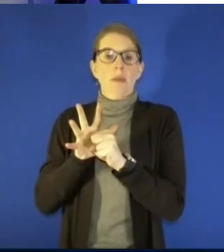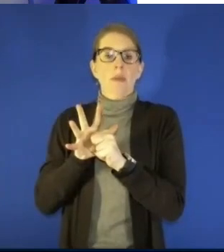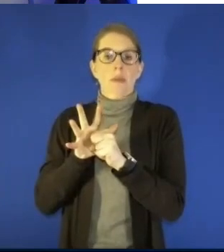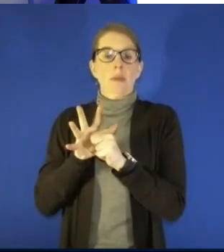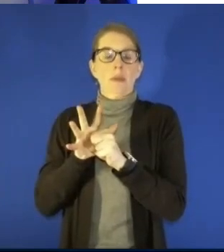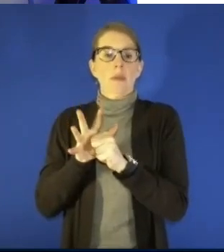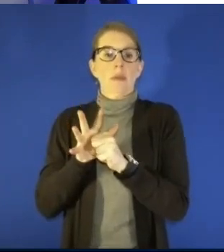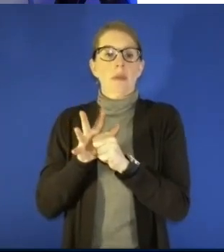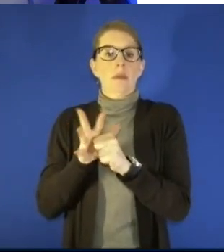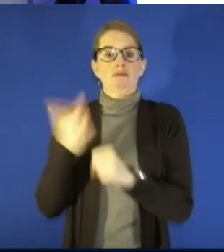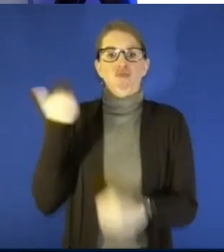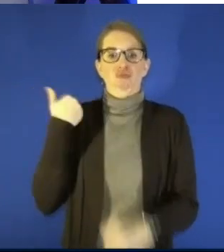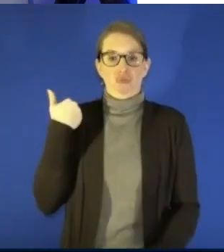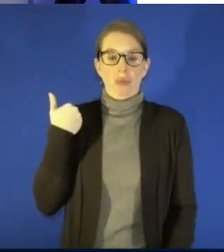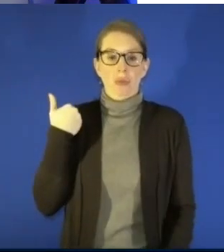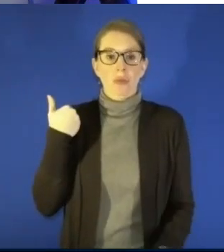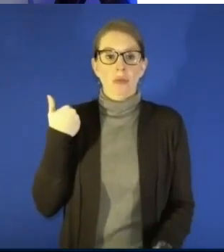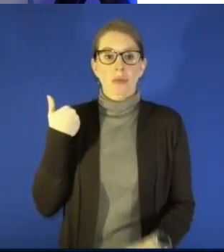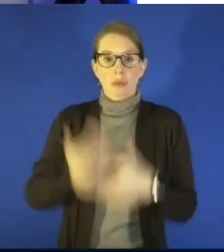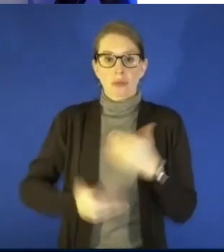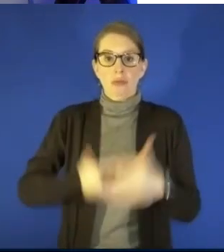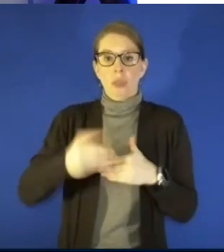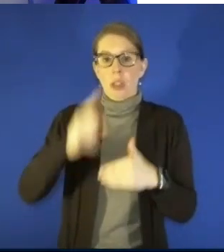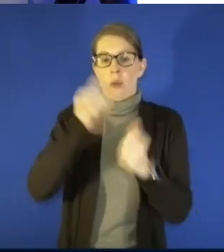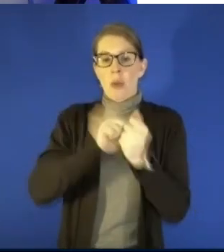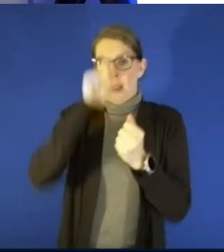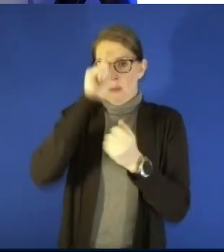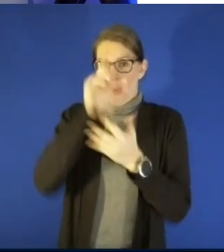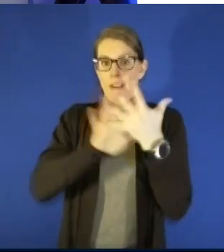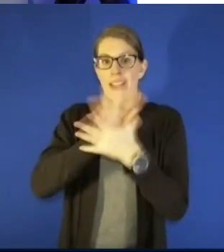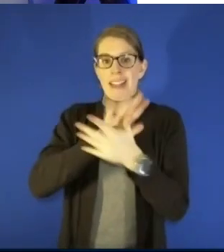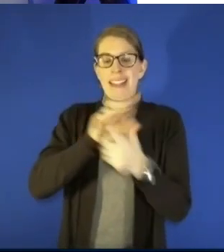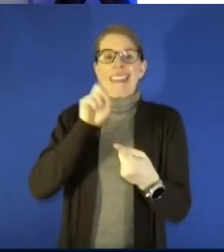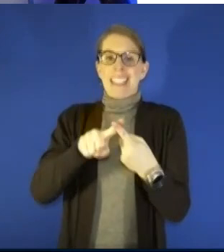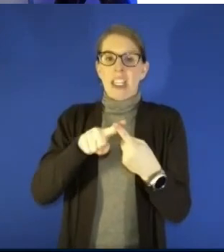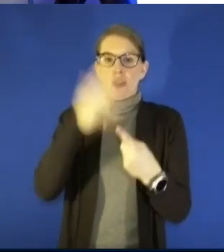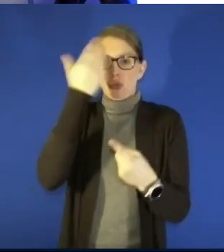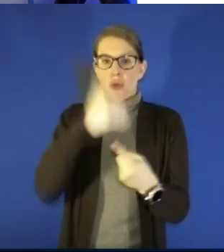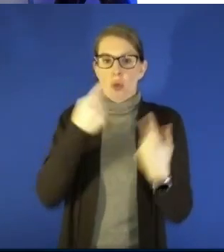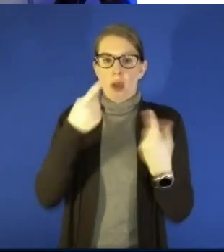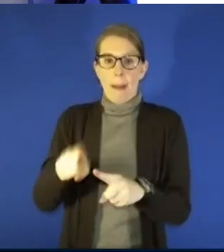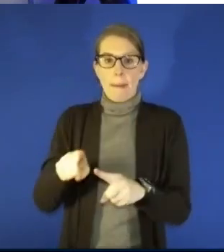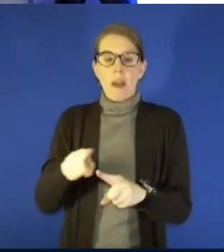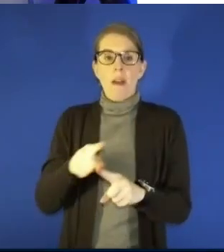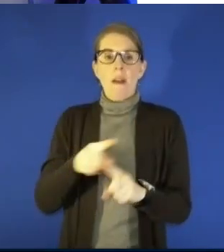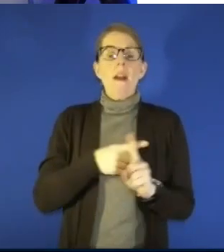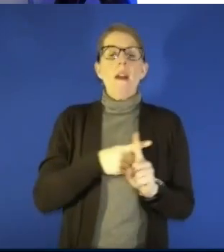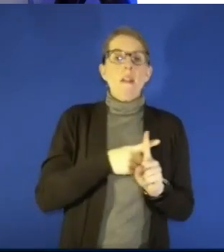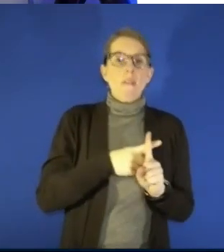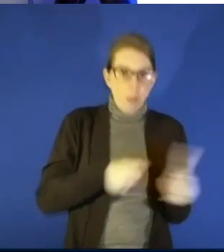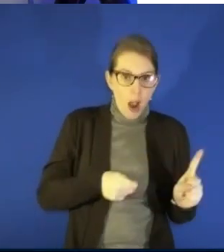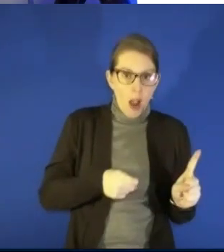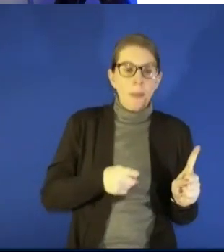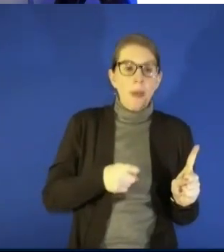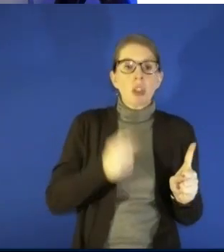was doing much better with brain fog until the stroke happened, from the stroke until COVID happened, so that helped kick it into gear. Would